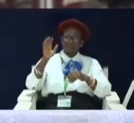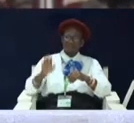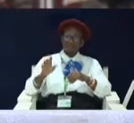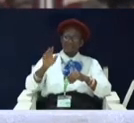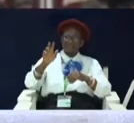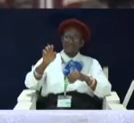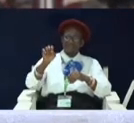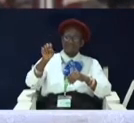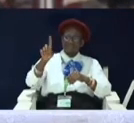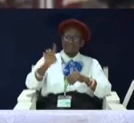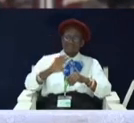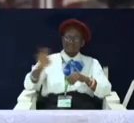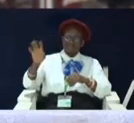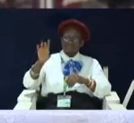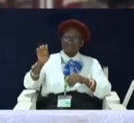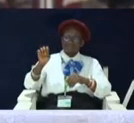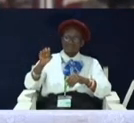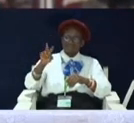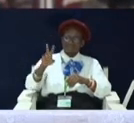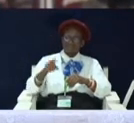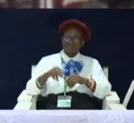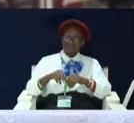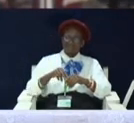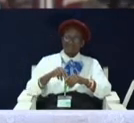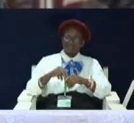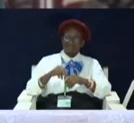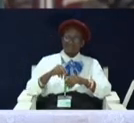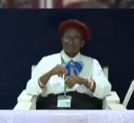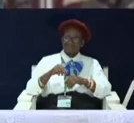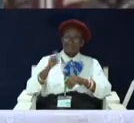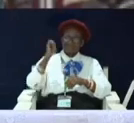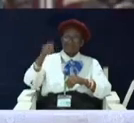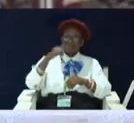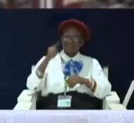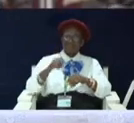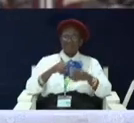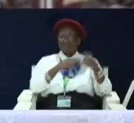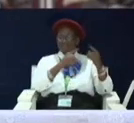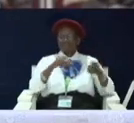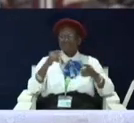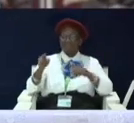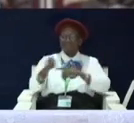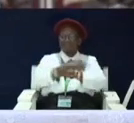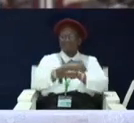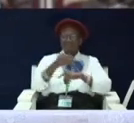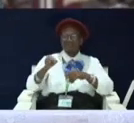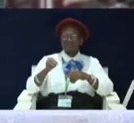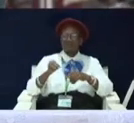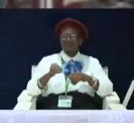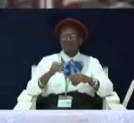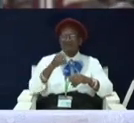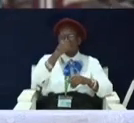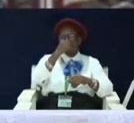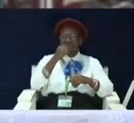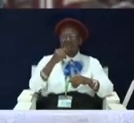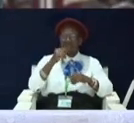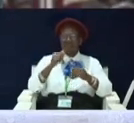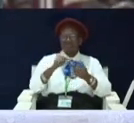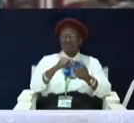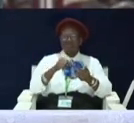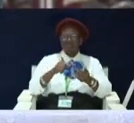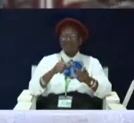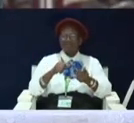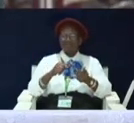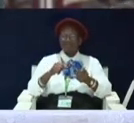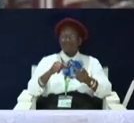ori kokanla ese keji la. So since the days of John the Baptist, pelati ogba ojo Johanu oni